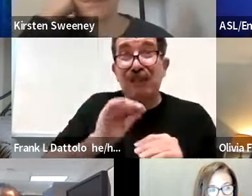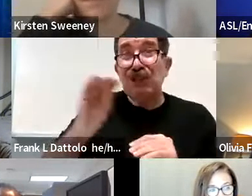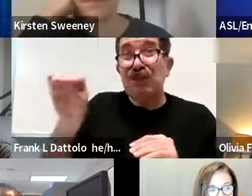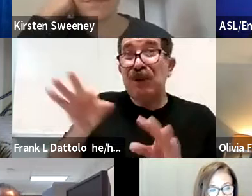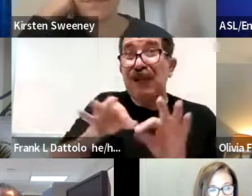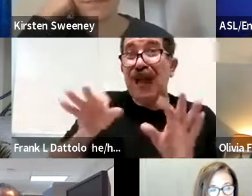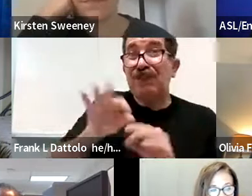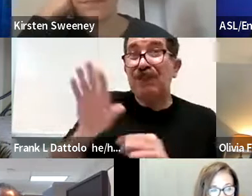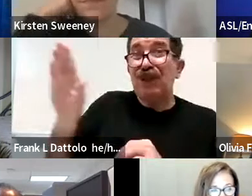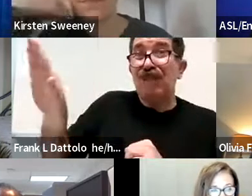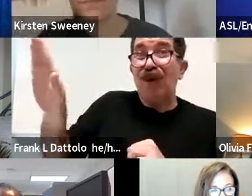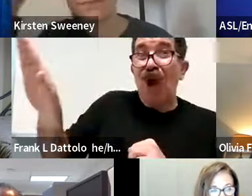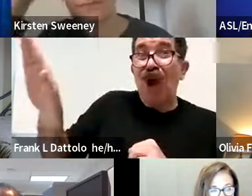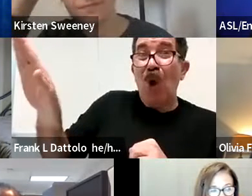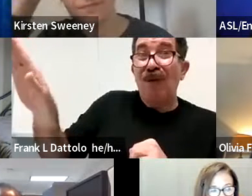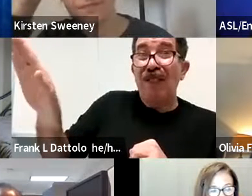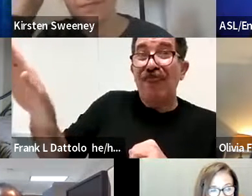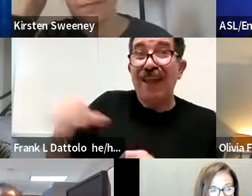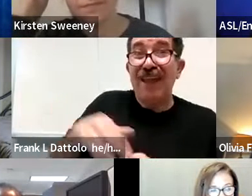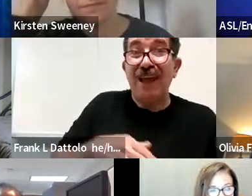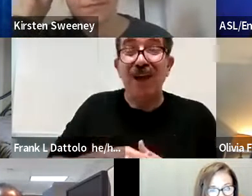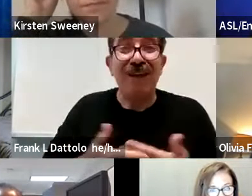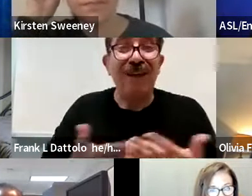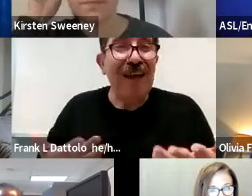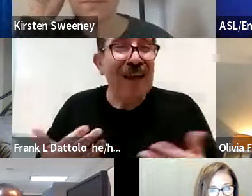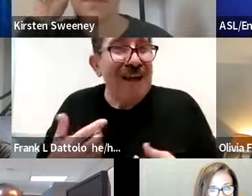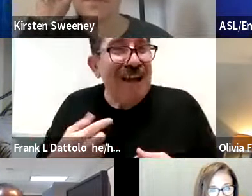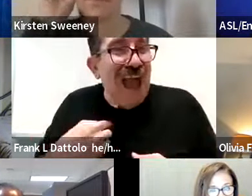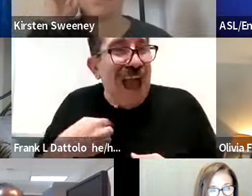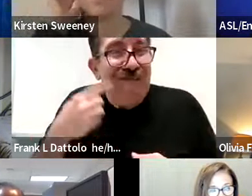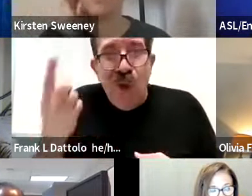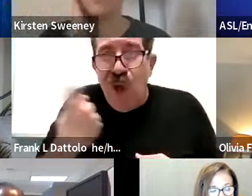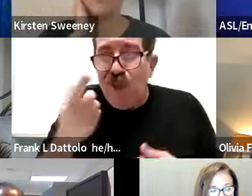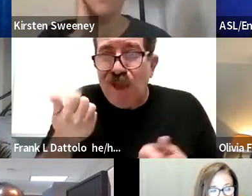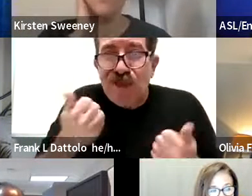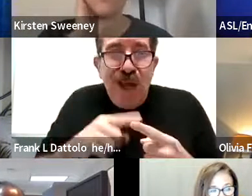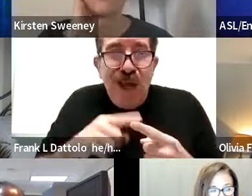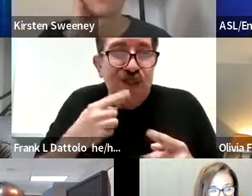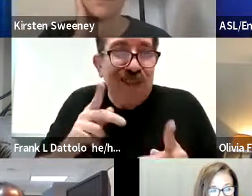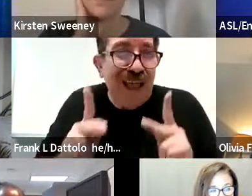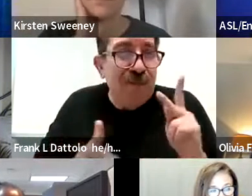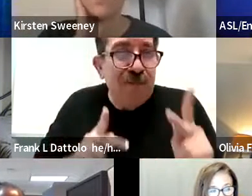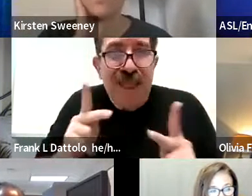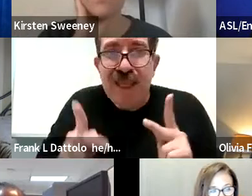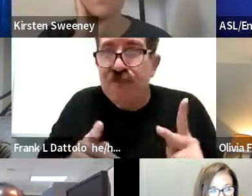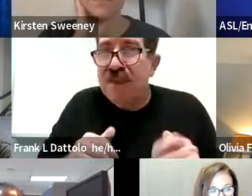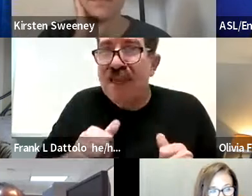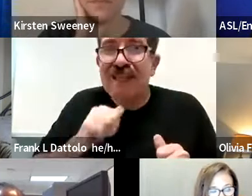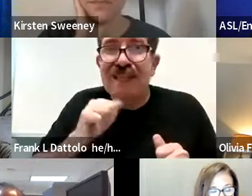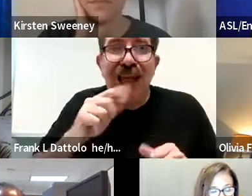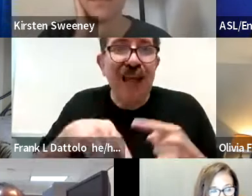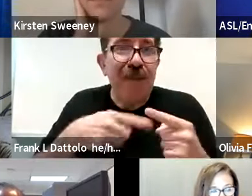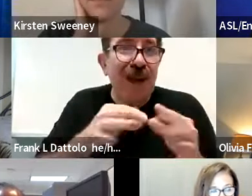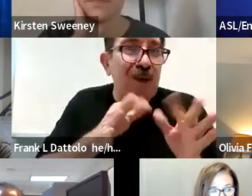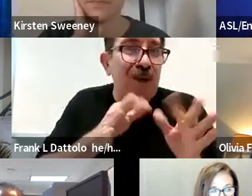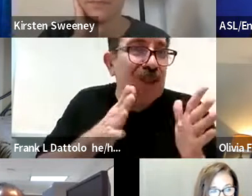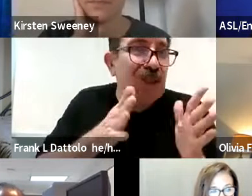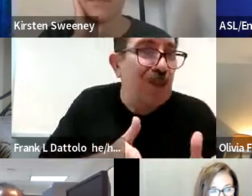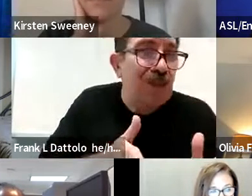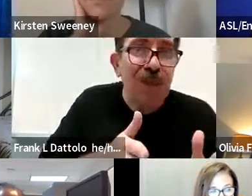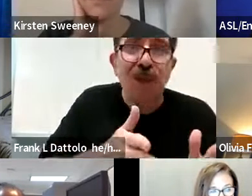or that the hearing audience is too sensitive to it, so they're going to have to remove the captions as far away from